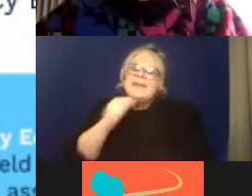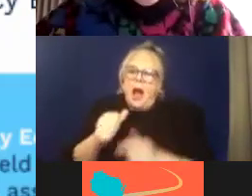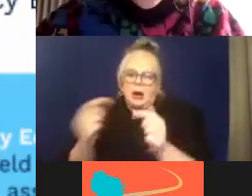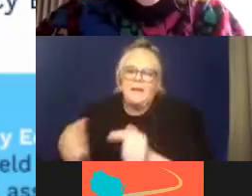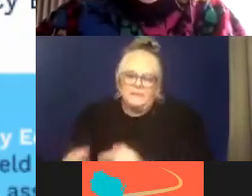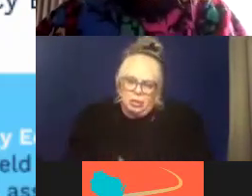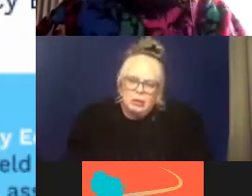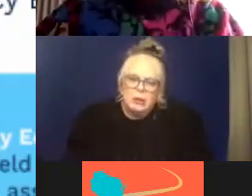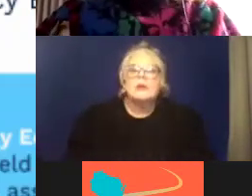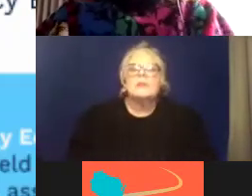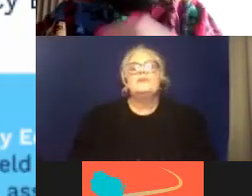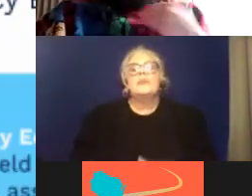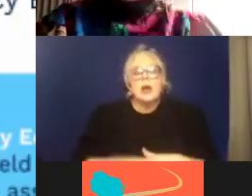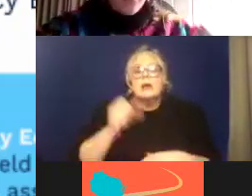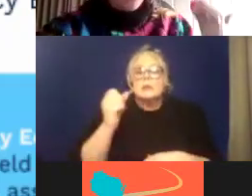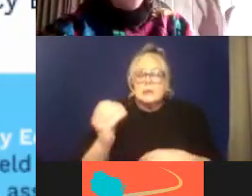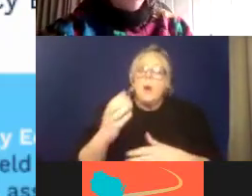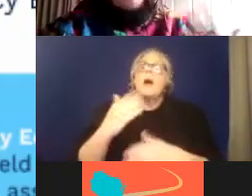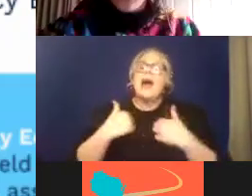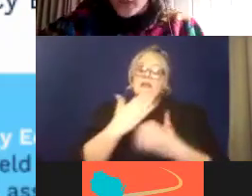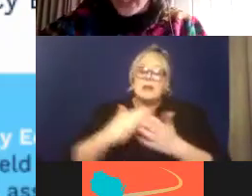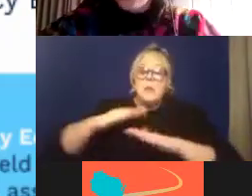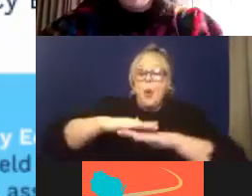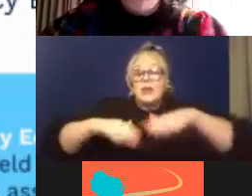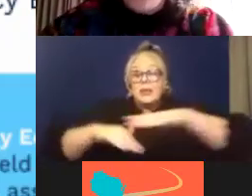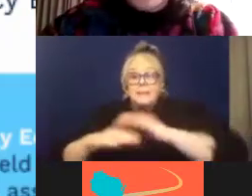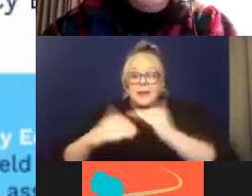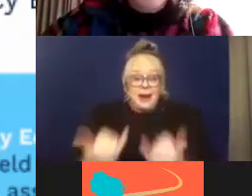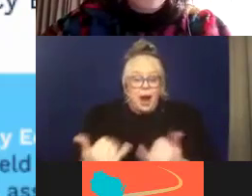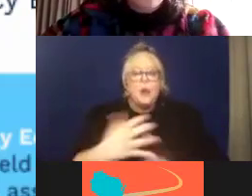about it, because as I said, there's some overlap and all of them are present in the toolkit.